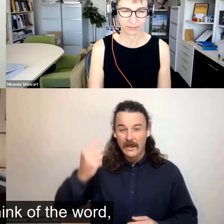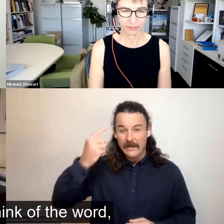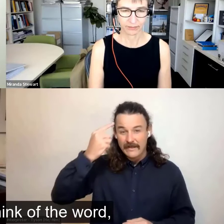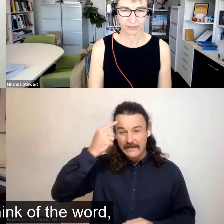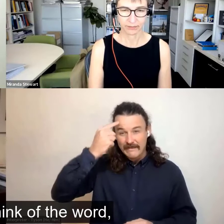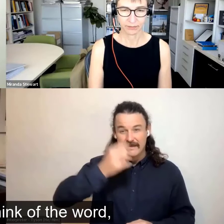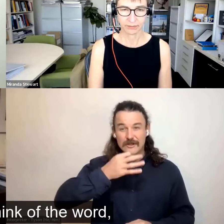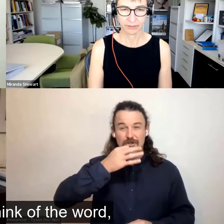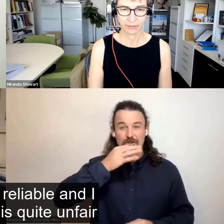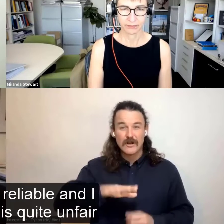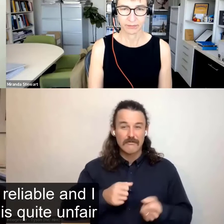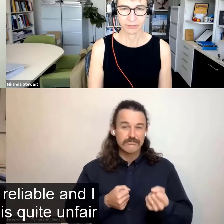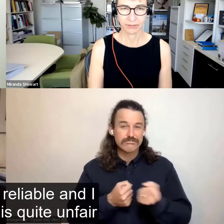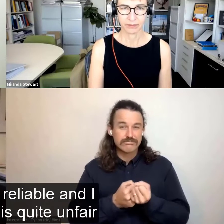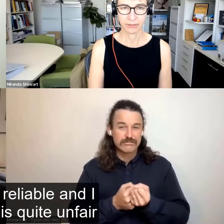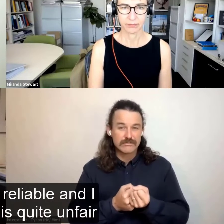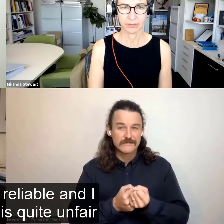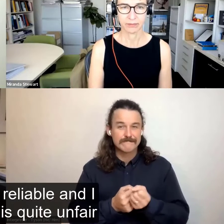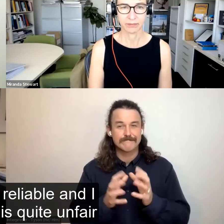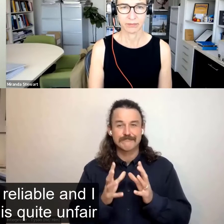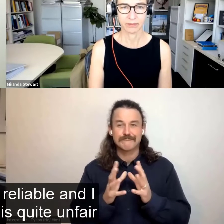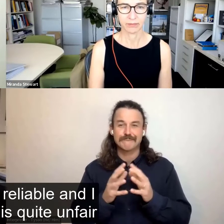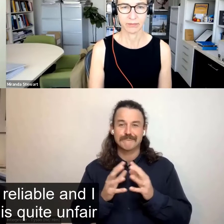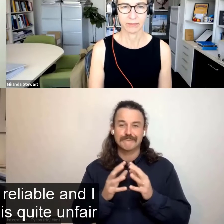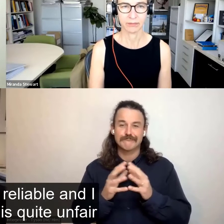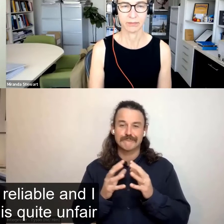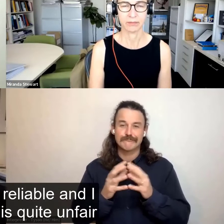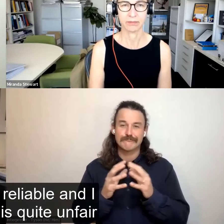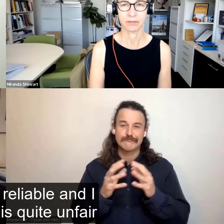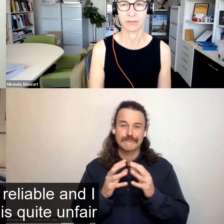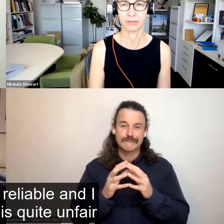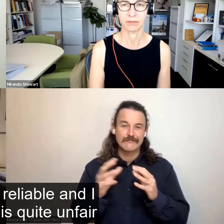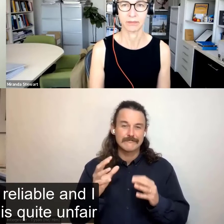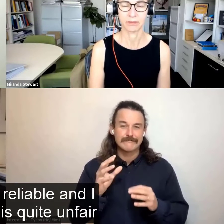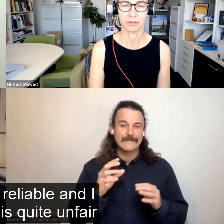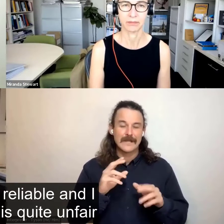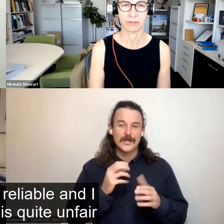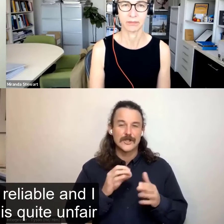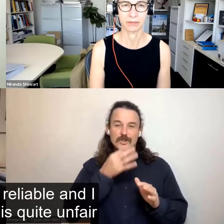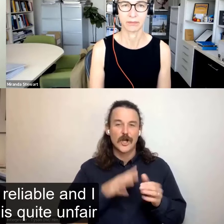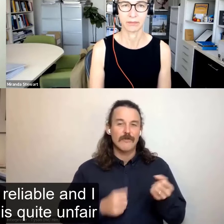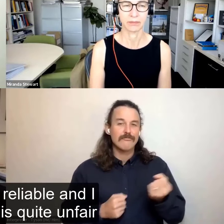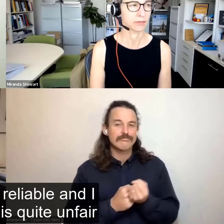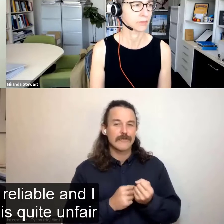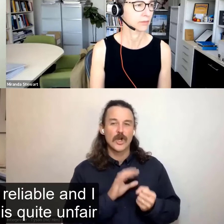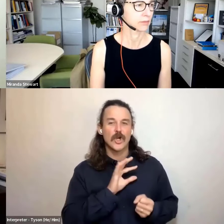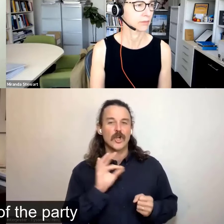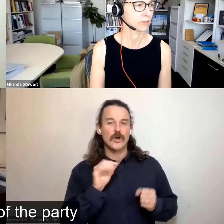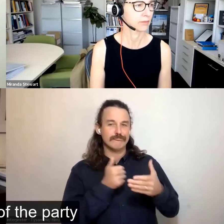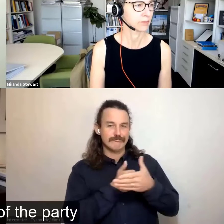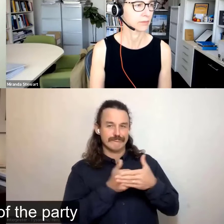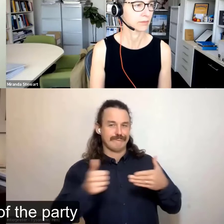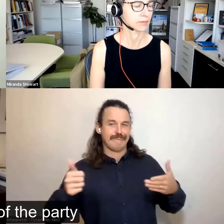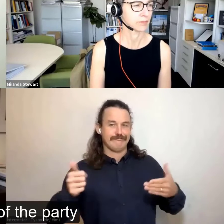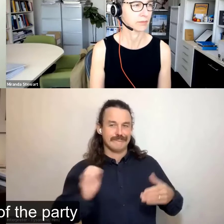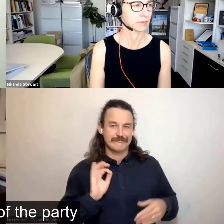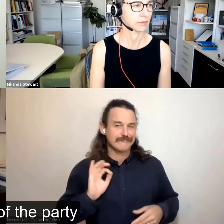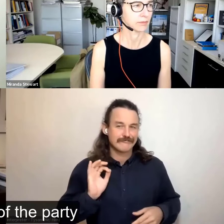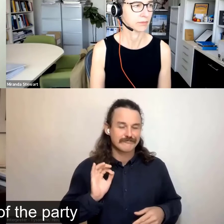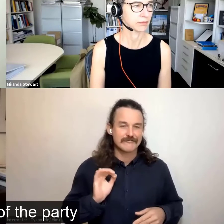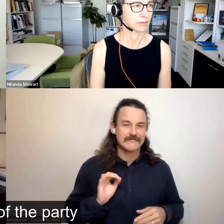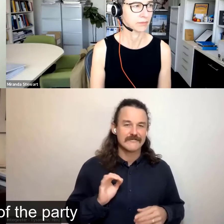I'm trying to think of the word, it's not very reliable, and I also think it is quite unfair in terms